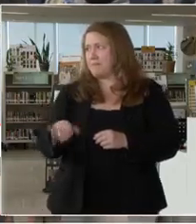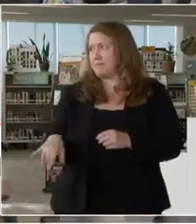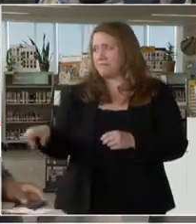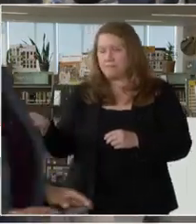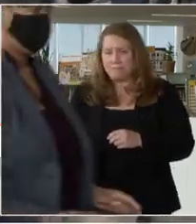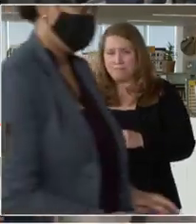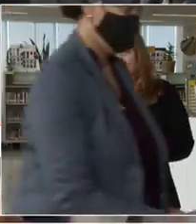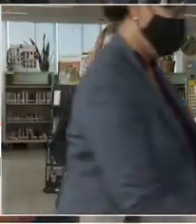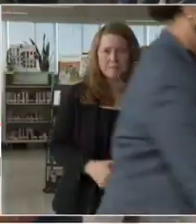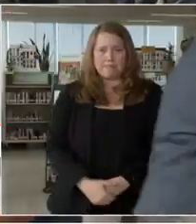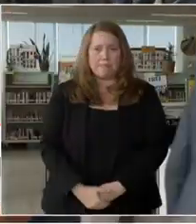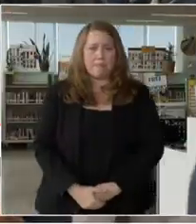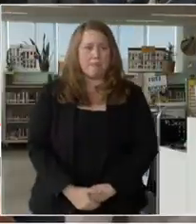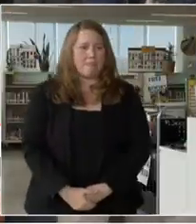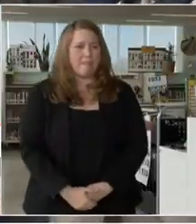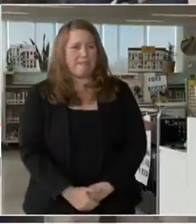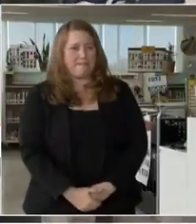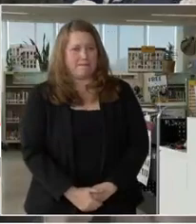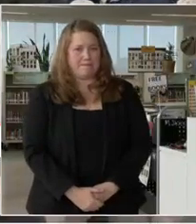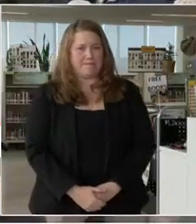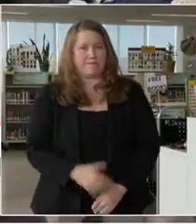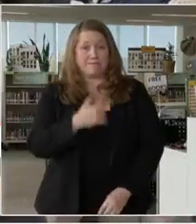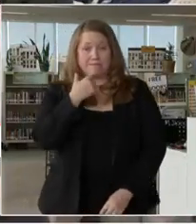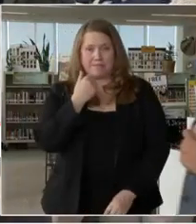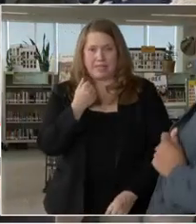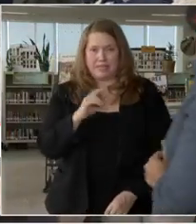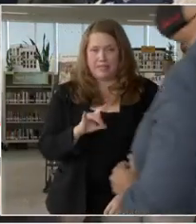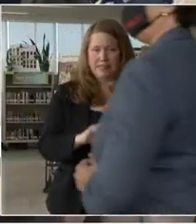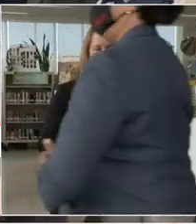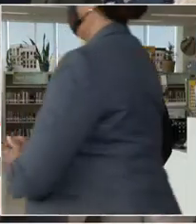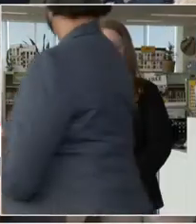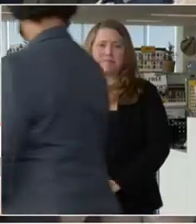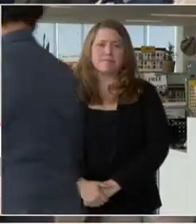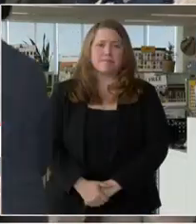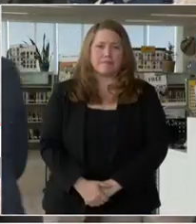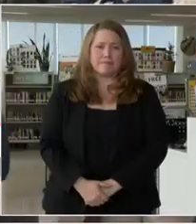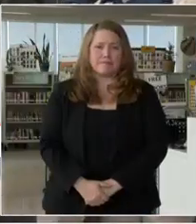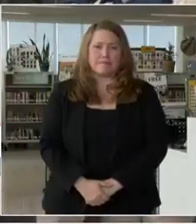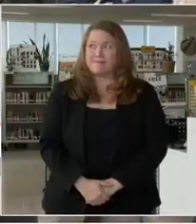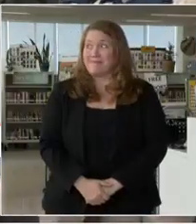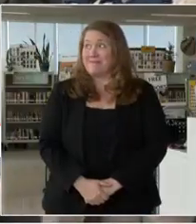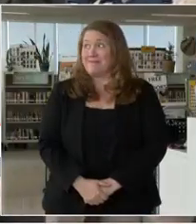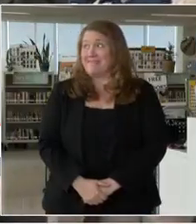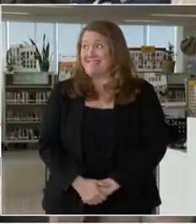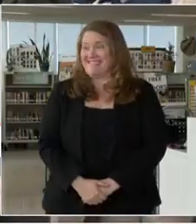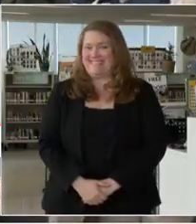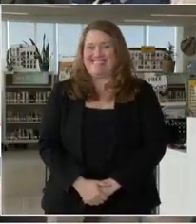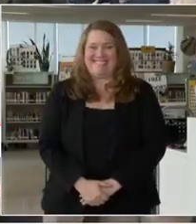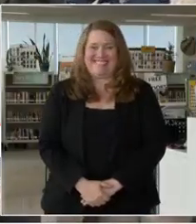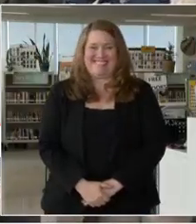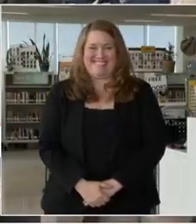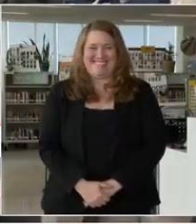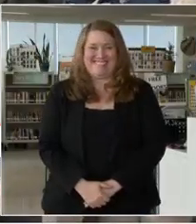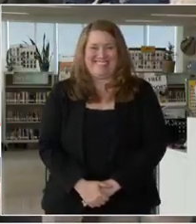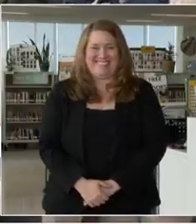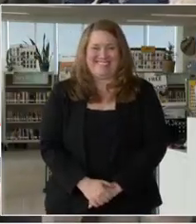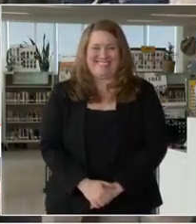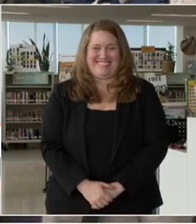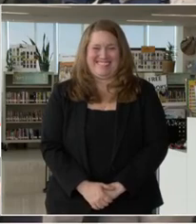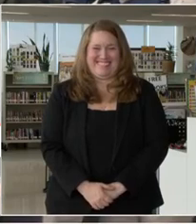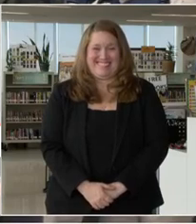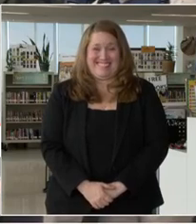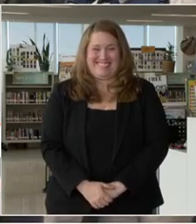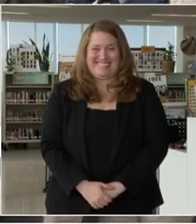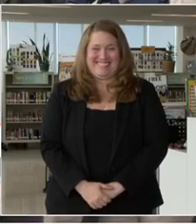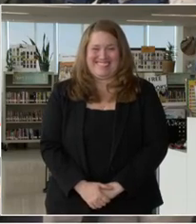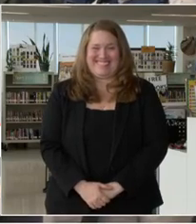Dwan is 18 years old and a recent McKinley Tech High School graduate, currently residing in Ward 4. Dwan has